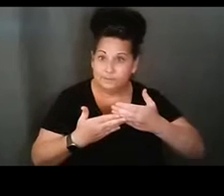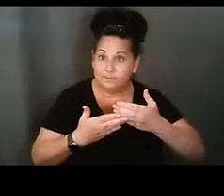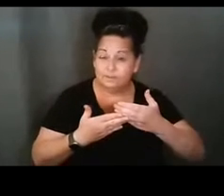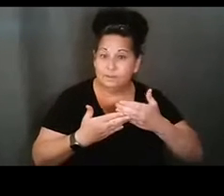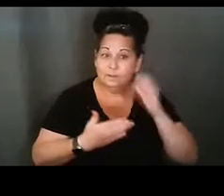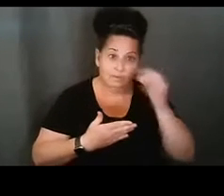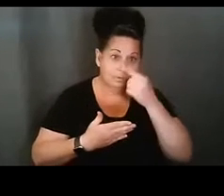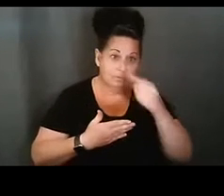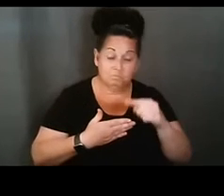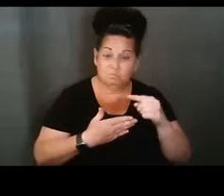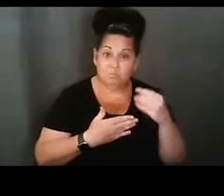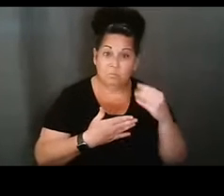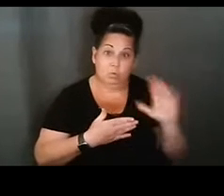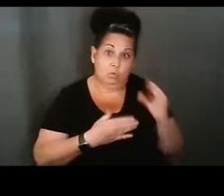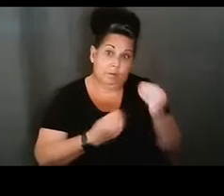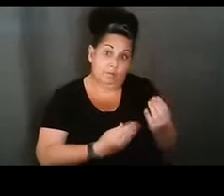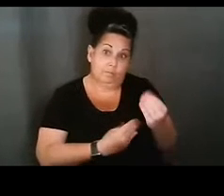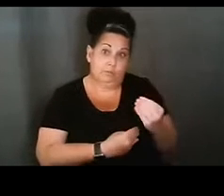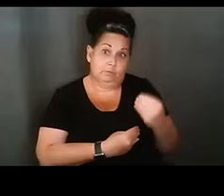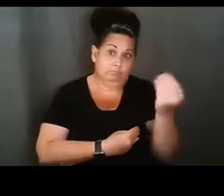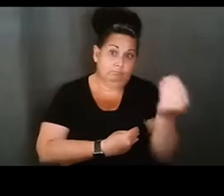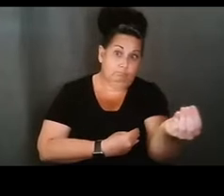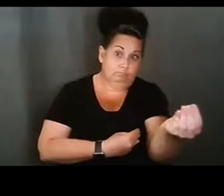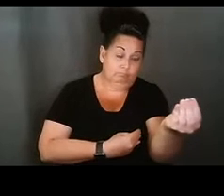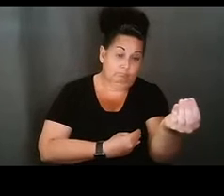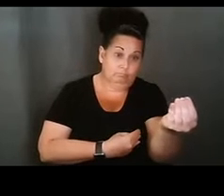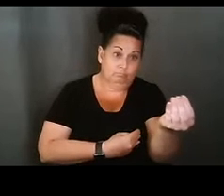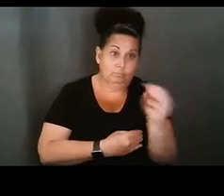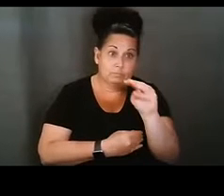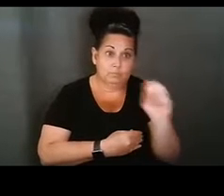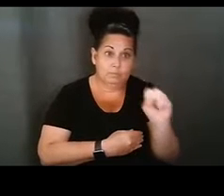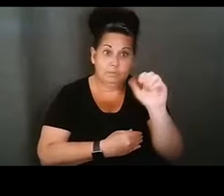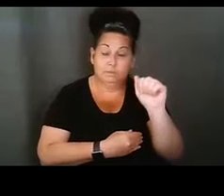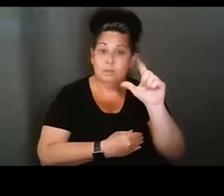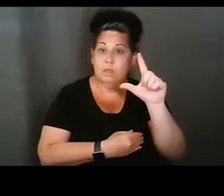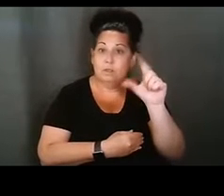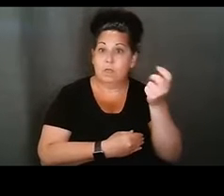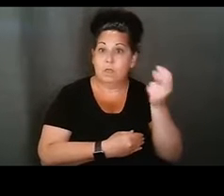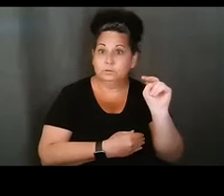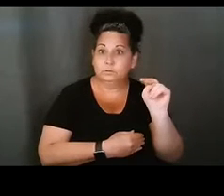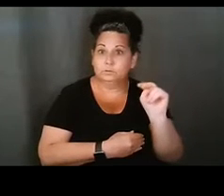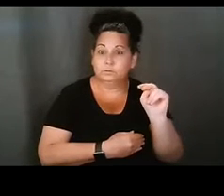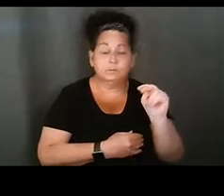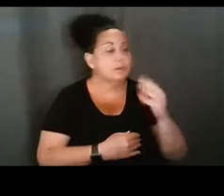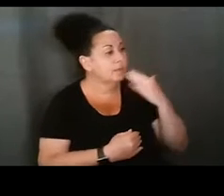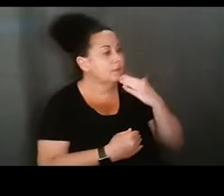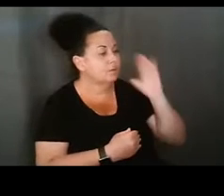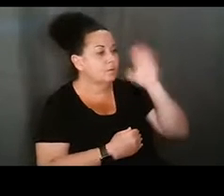or either Miss Franks, and I'll reach out to him. Okay, thank you. I will do that. I appreciate you. Mm-hmm.